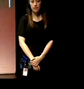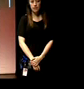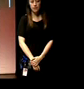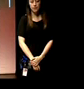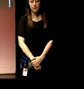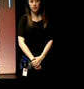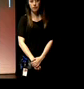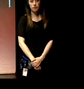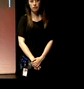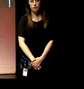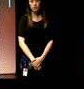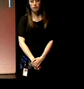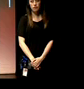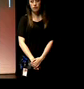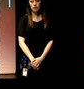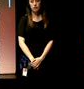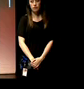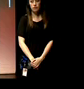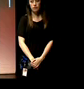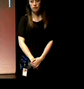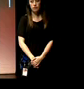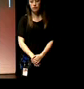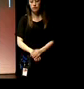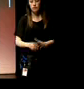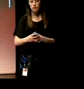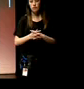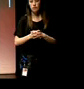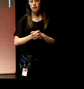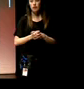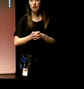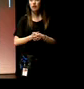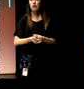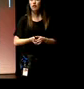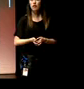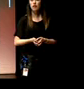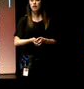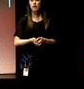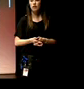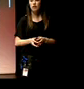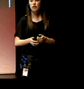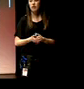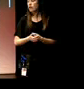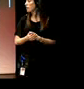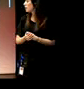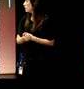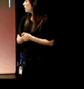like the paintings of ancient boats from that time.